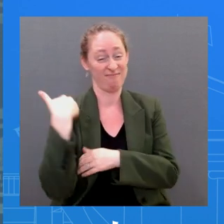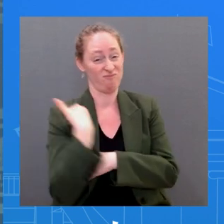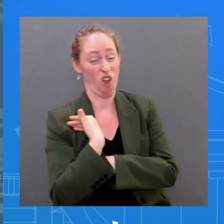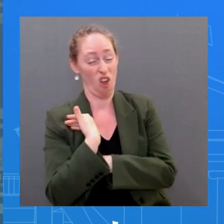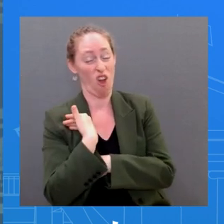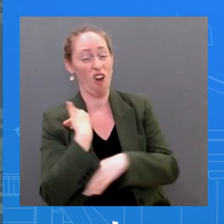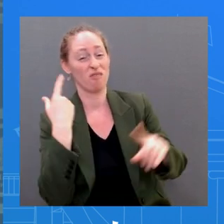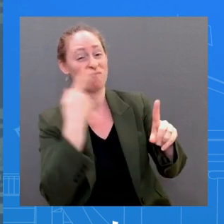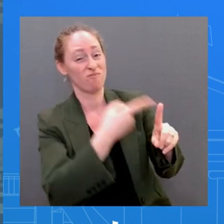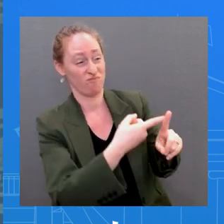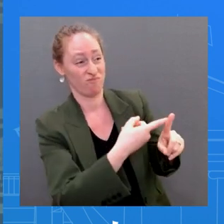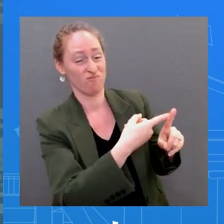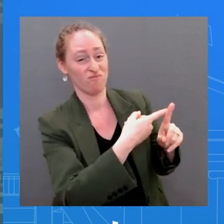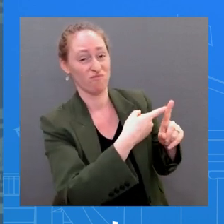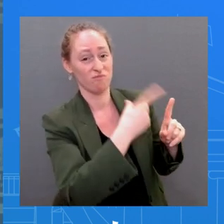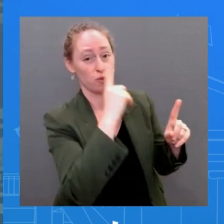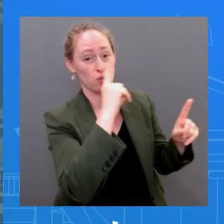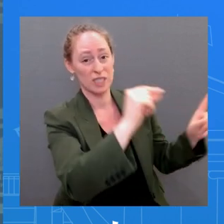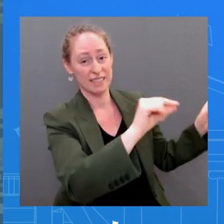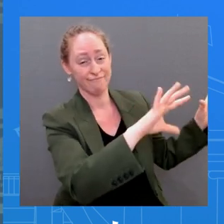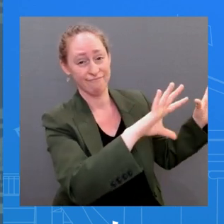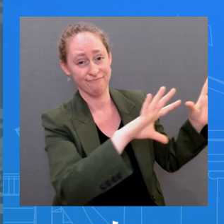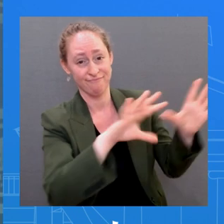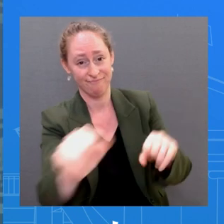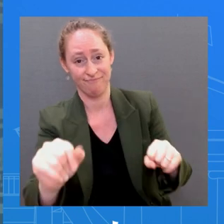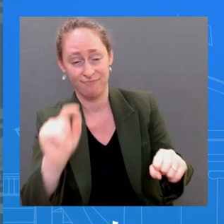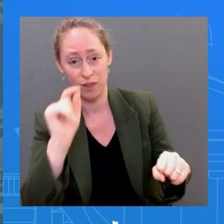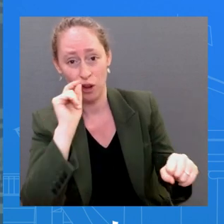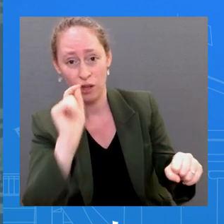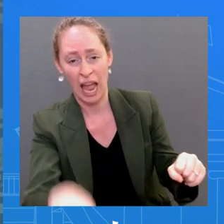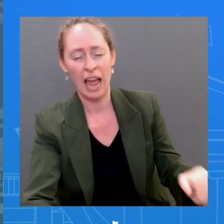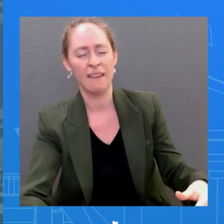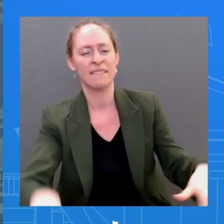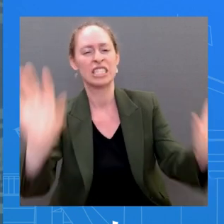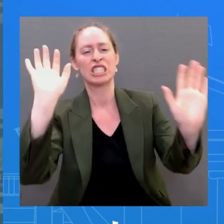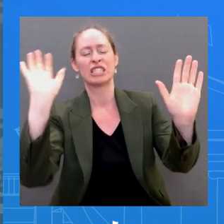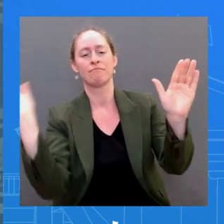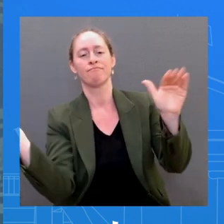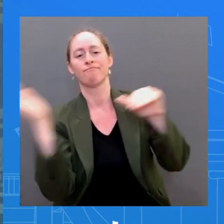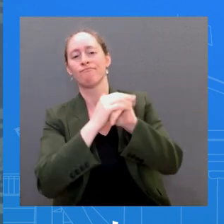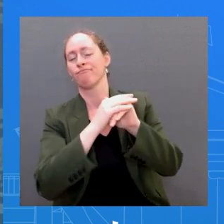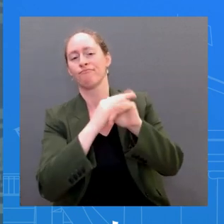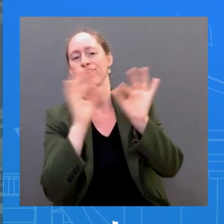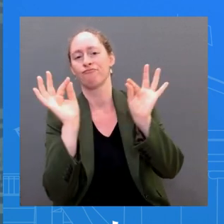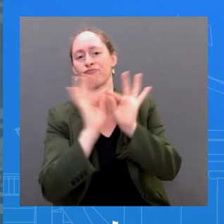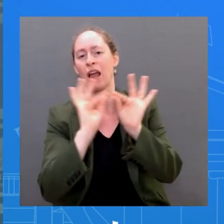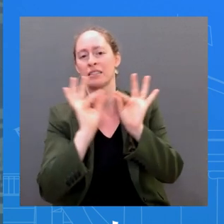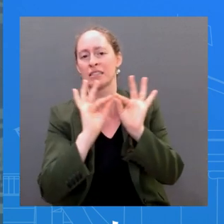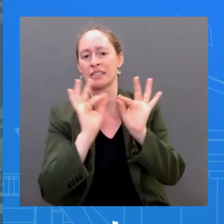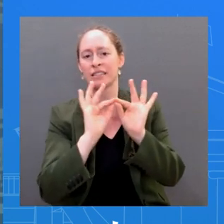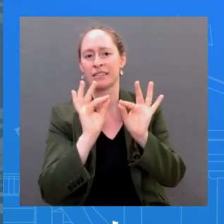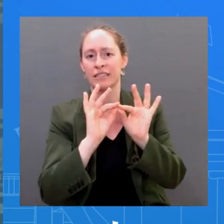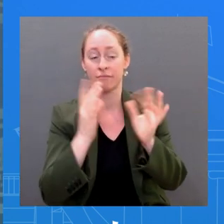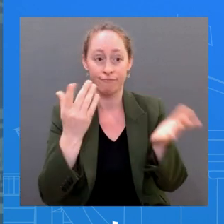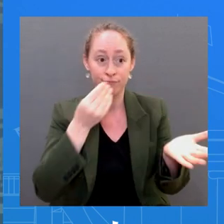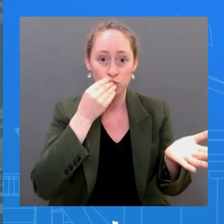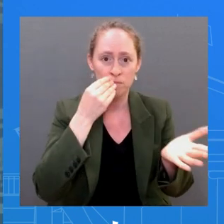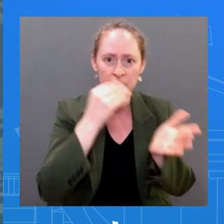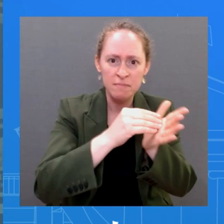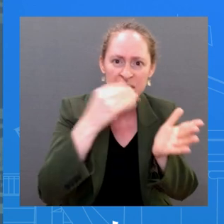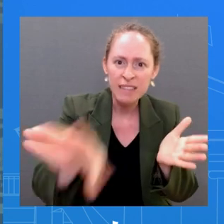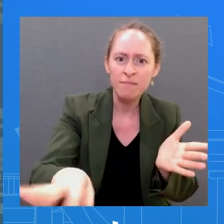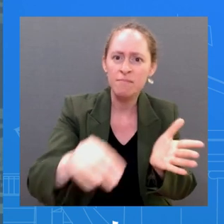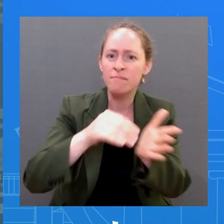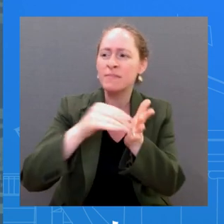by $1.51. We have seen food prices go up because of what Ukraine and